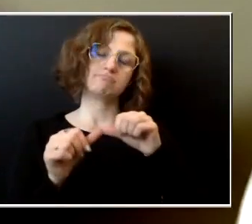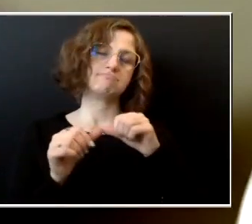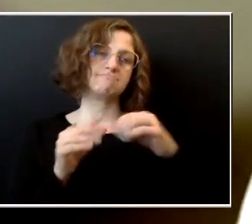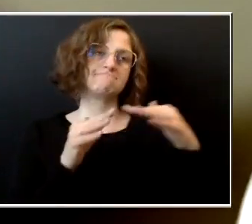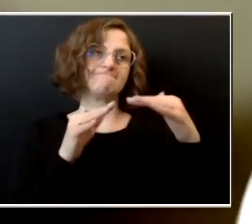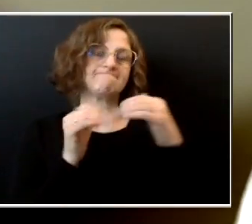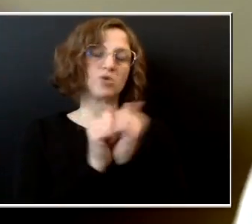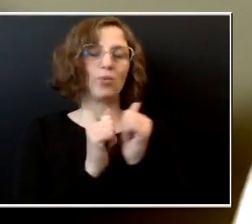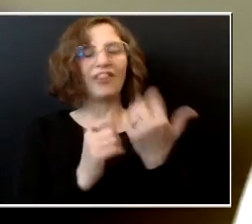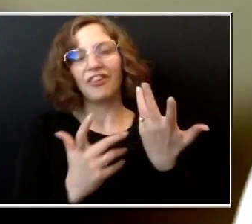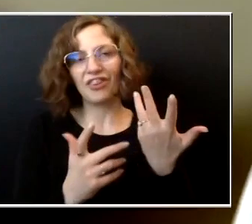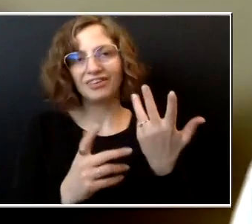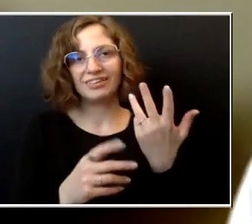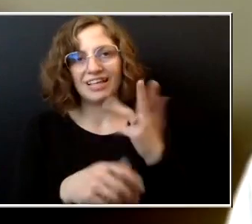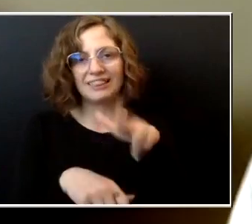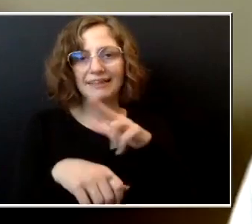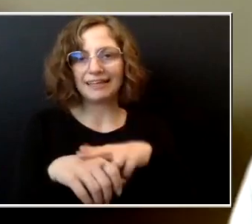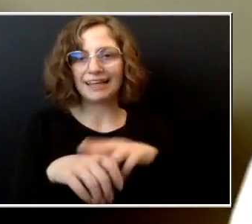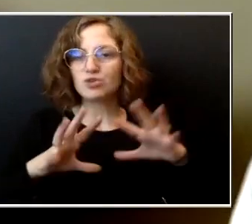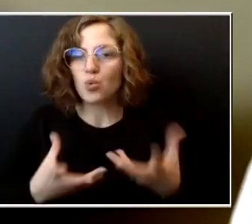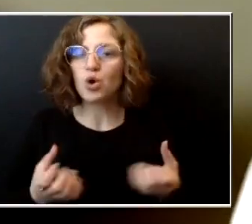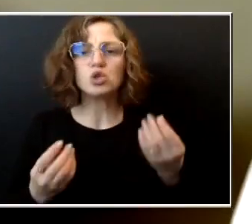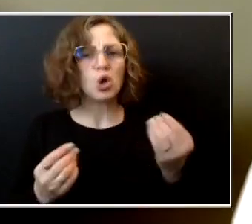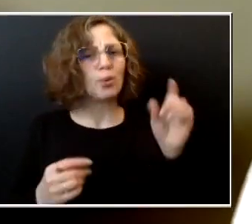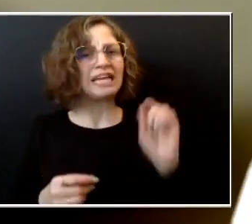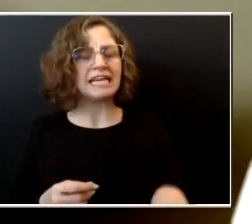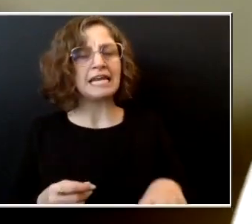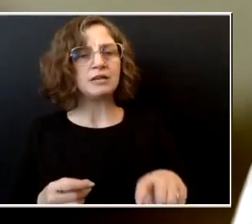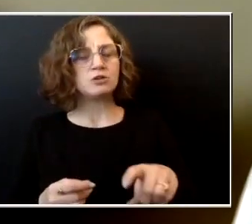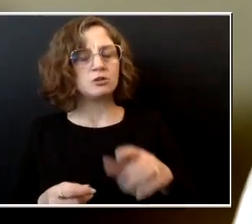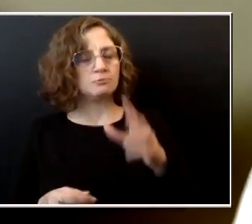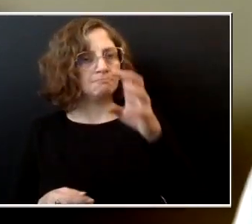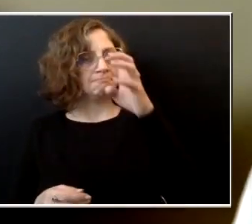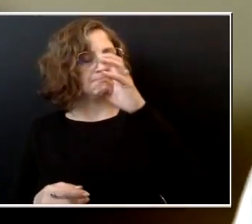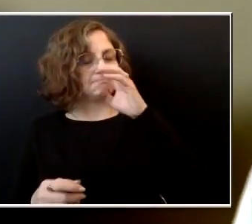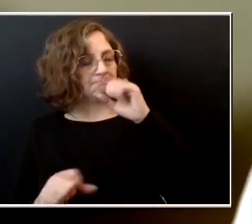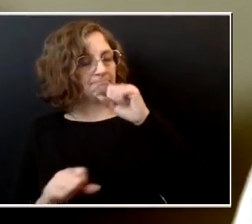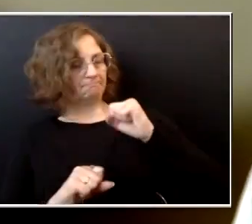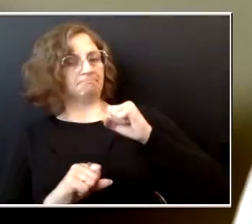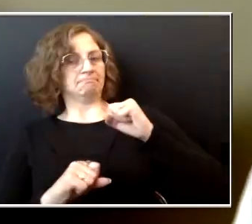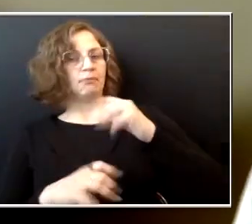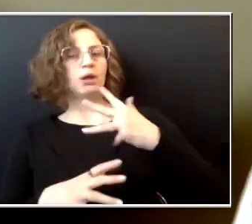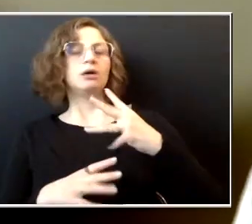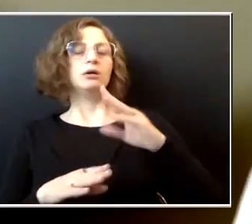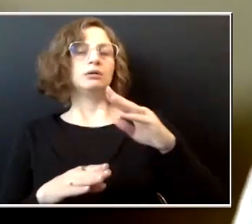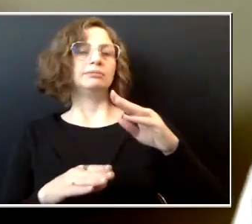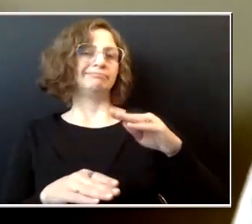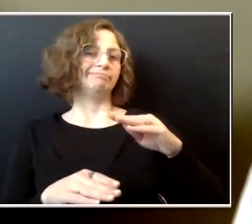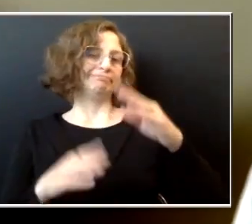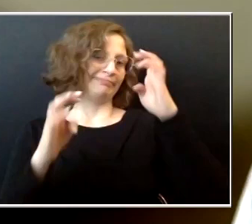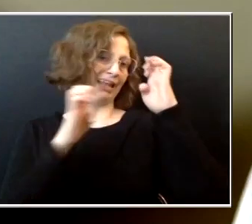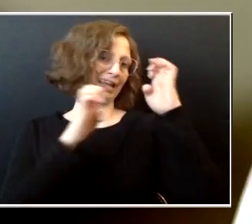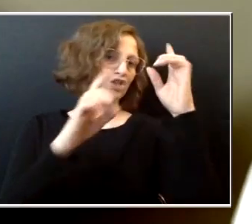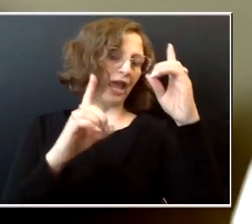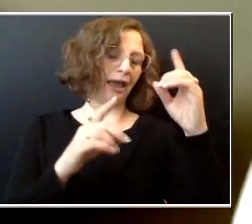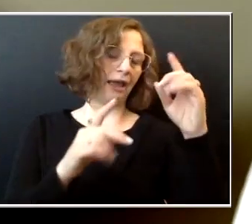continue to be vigilant, really try to protect and give everybody the information so they can protect themselves and their families, and then